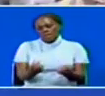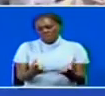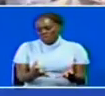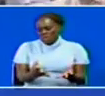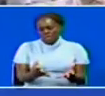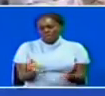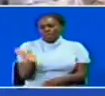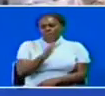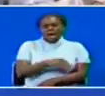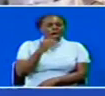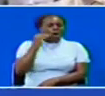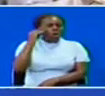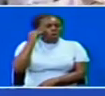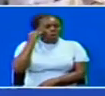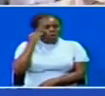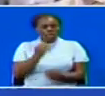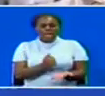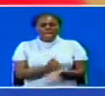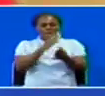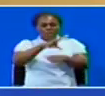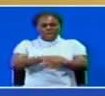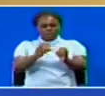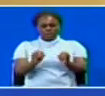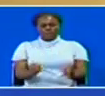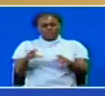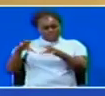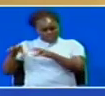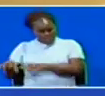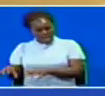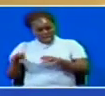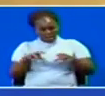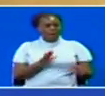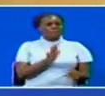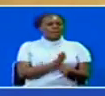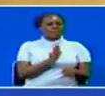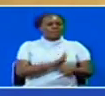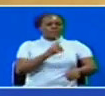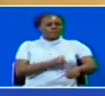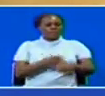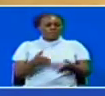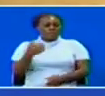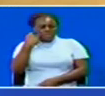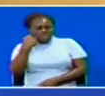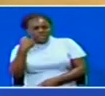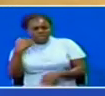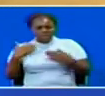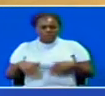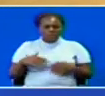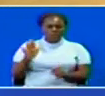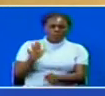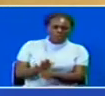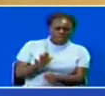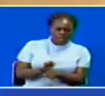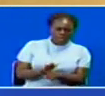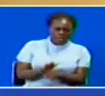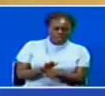left to go back home with little assistance. Tunateseka saidi hata saizi. Wakonjo ni engi.